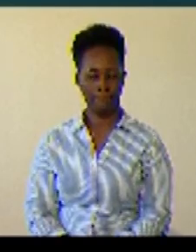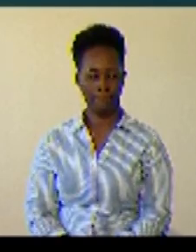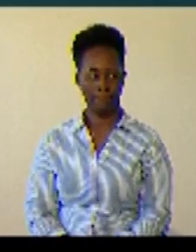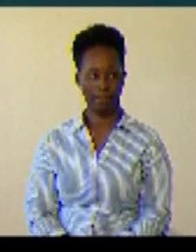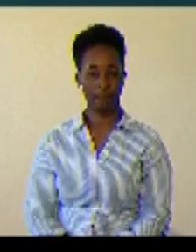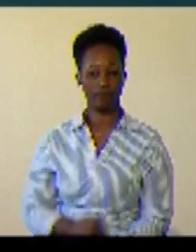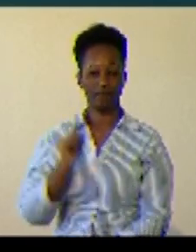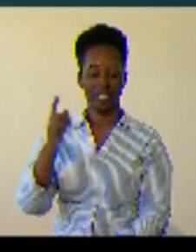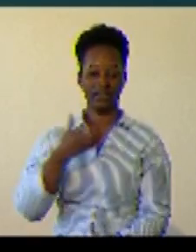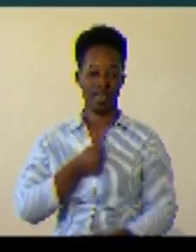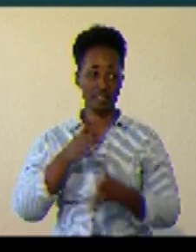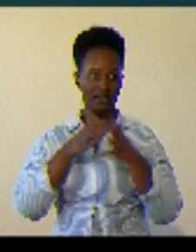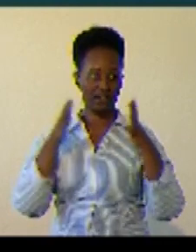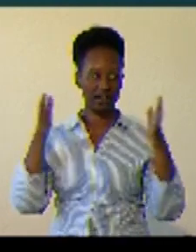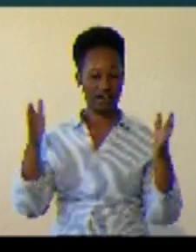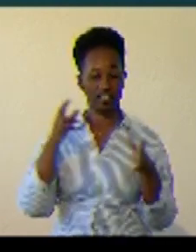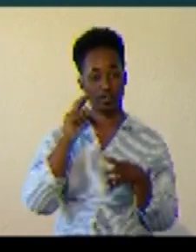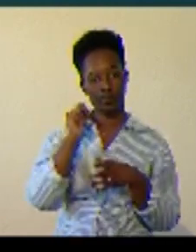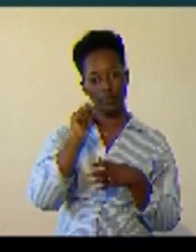It has a larger nuclear charge.